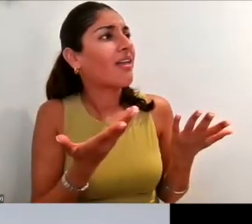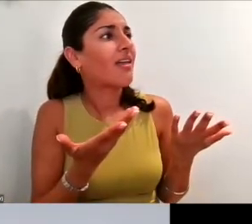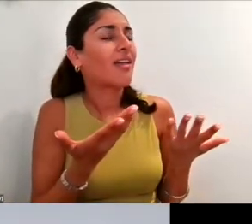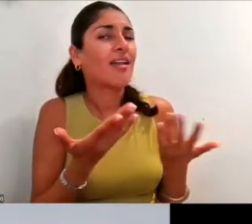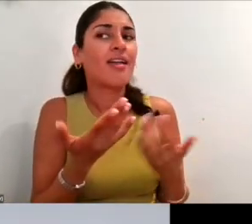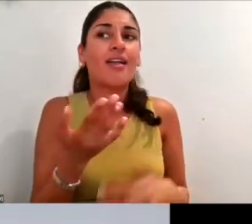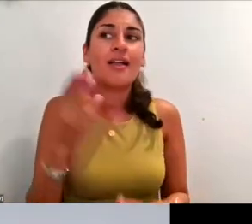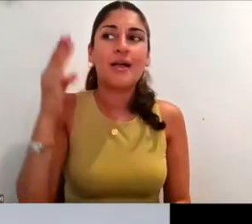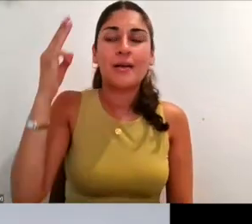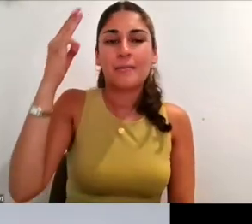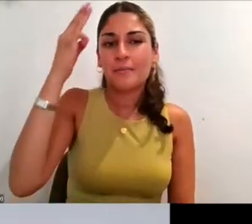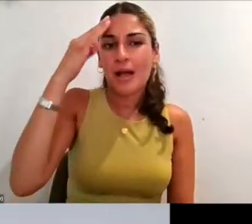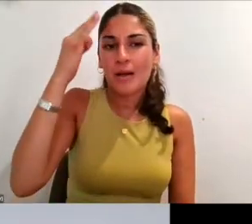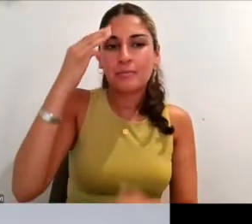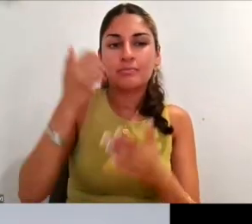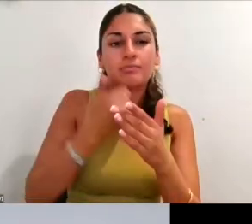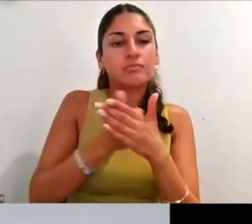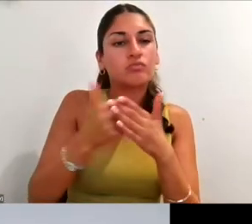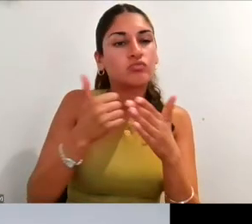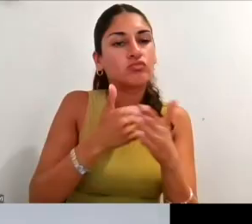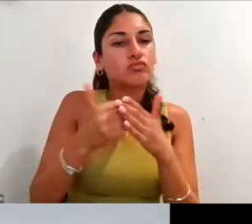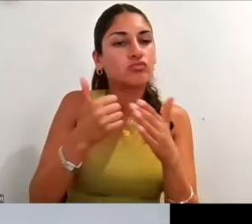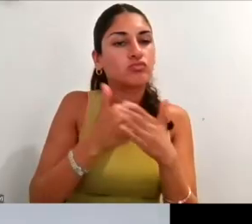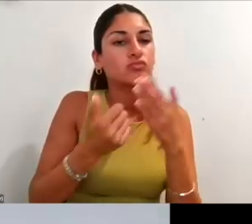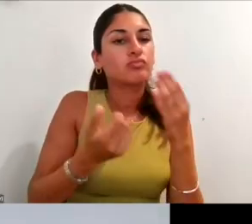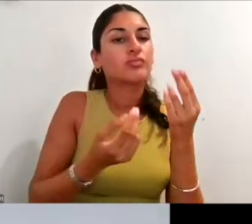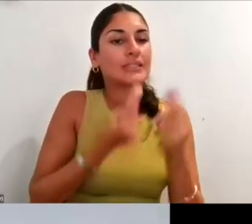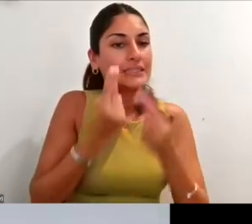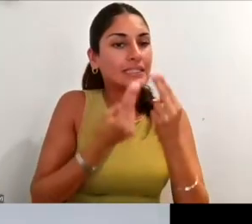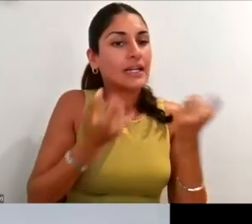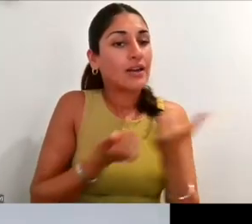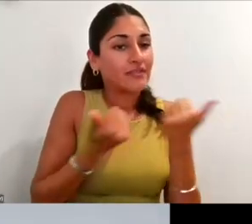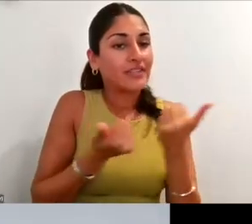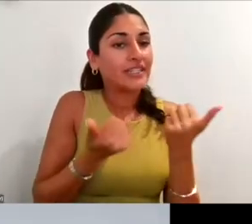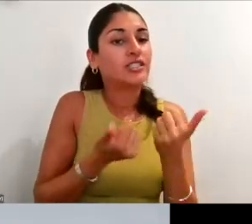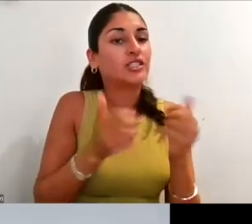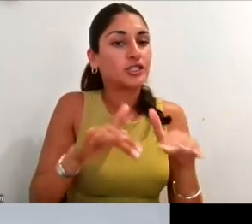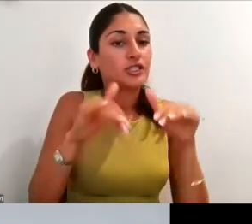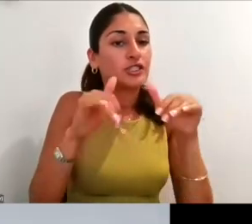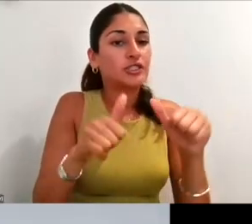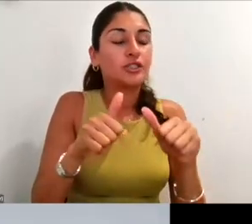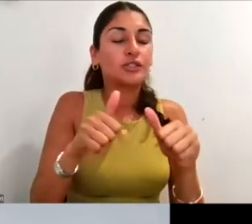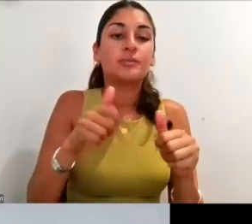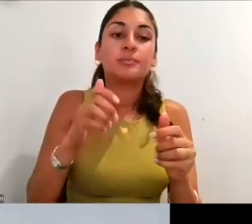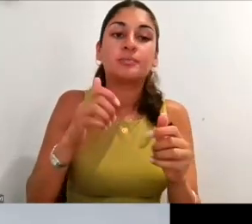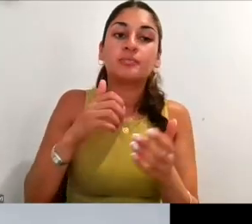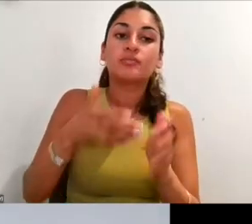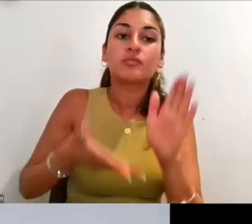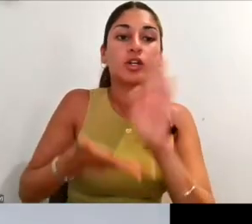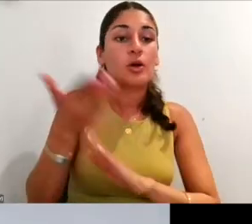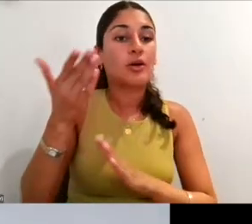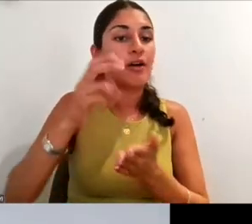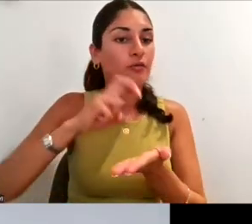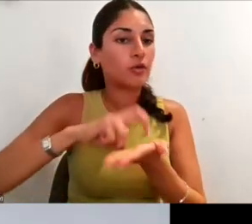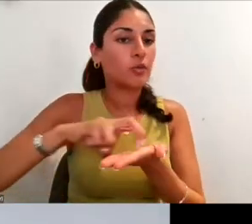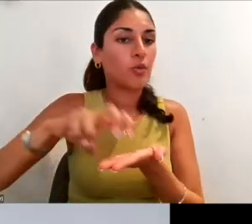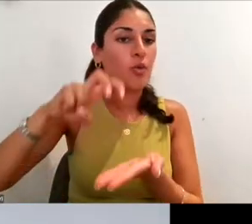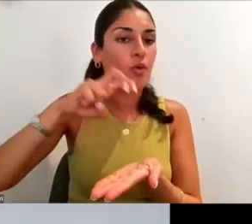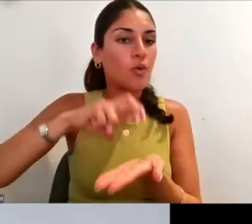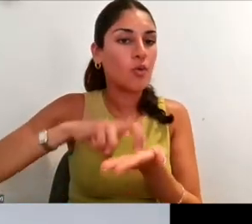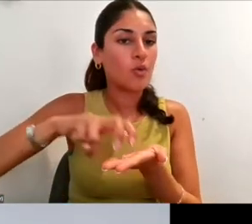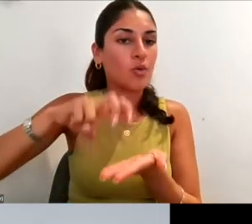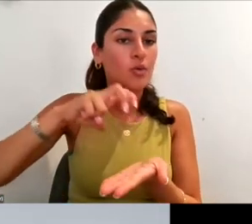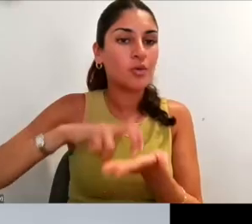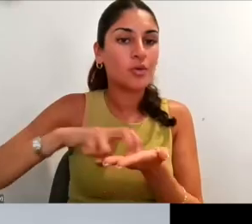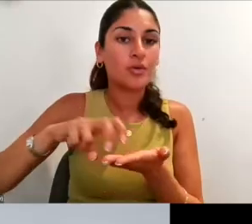My mother always took a walk after every meal. She said it was to aid digestion. Will